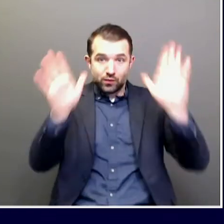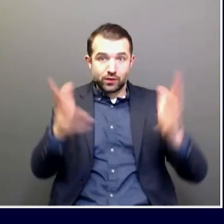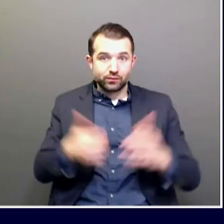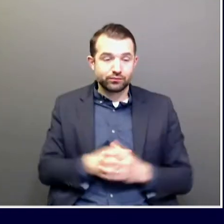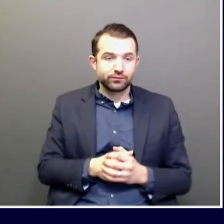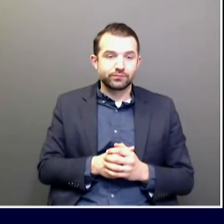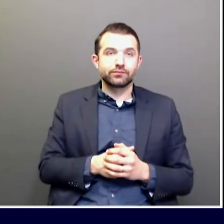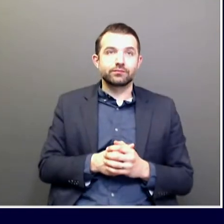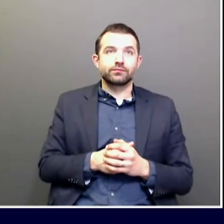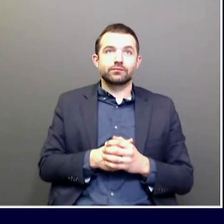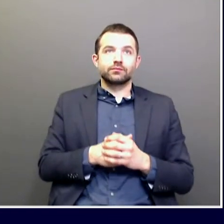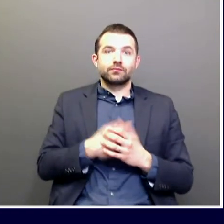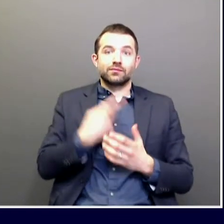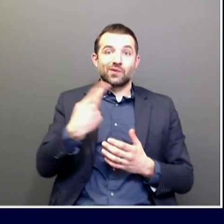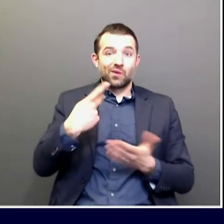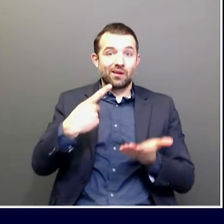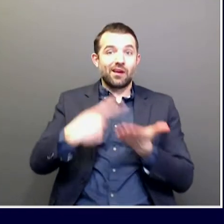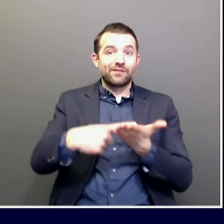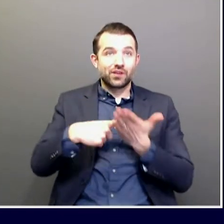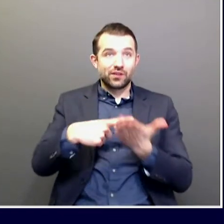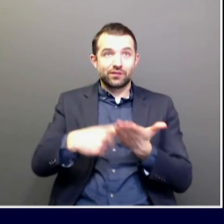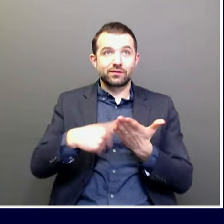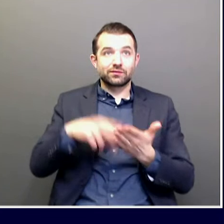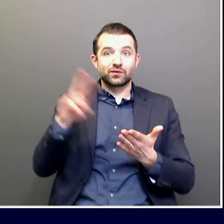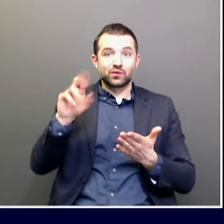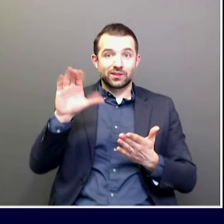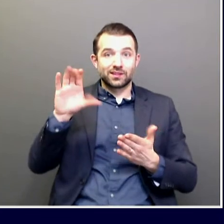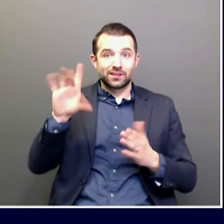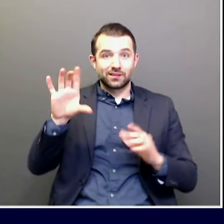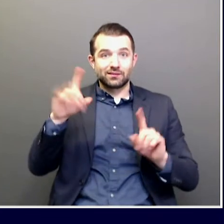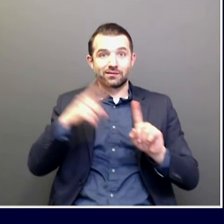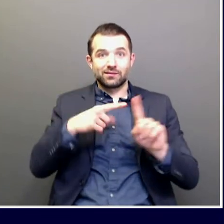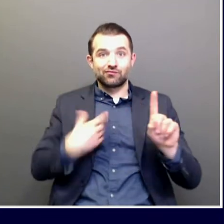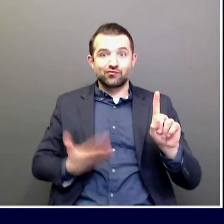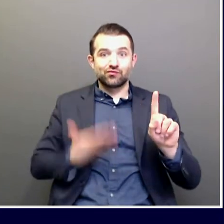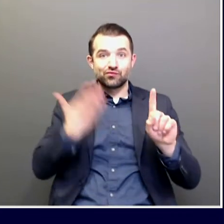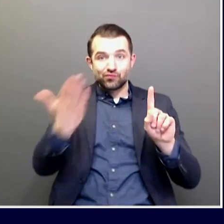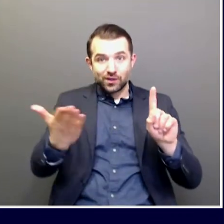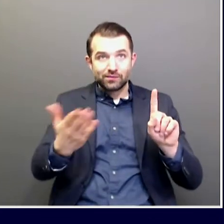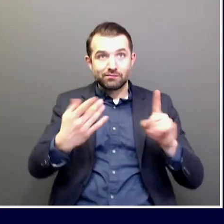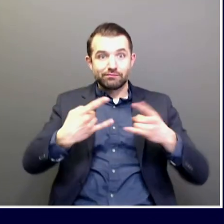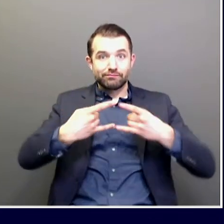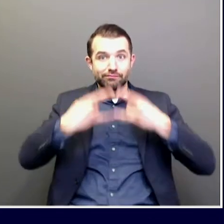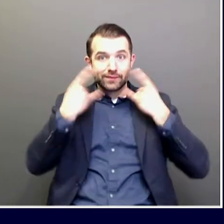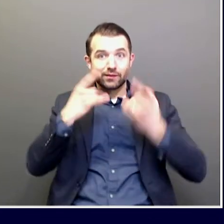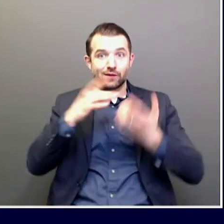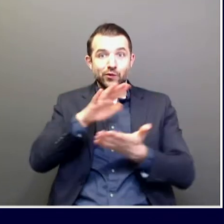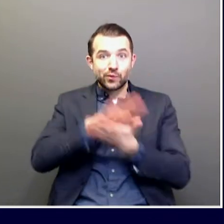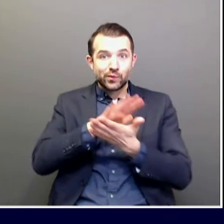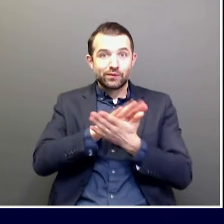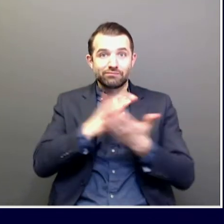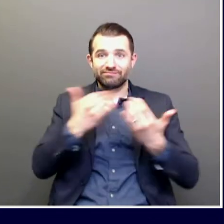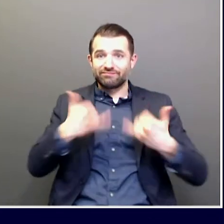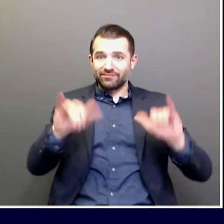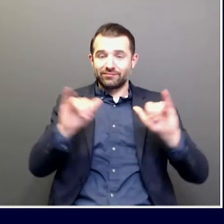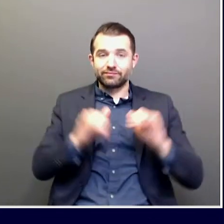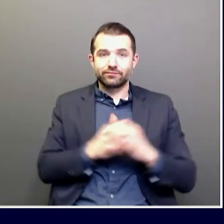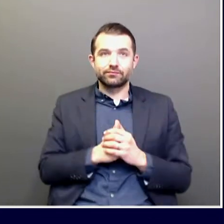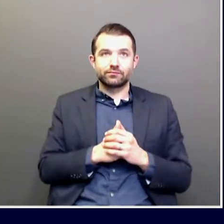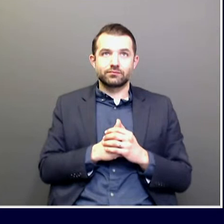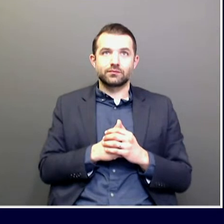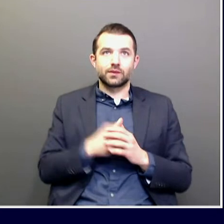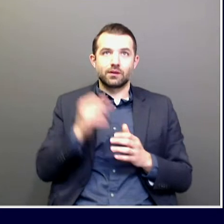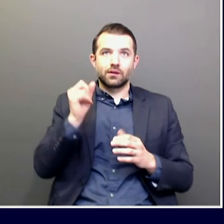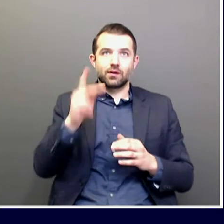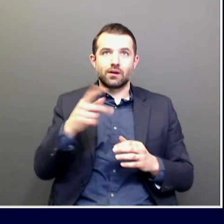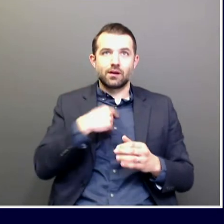states have, and New England states have put a date on the calendar, February 28th, whatever the case